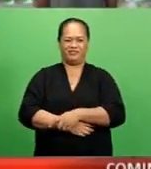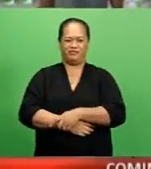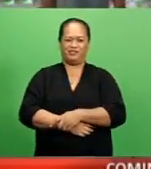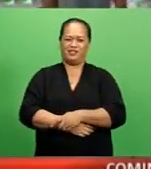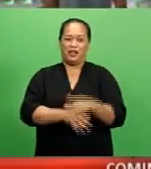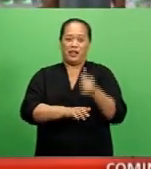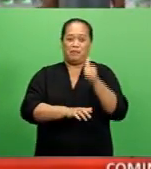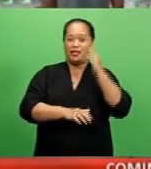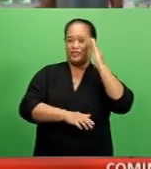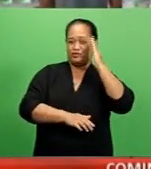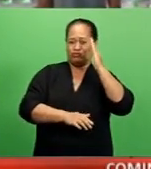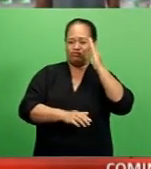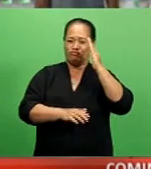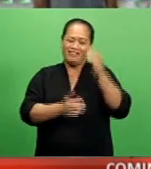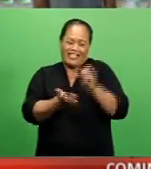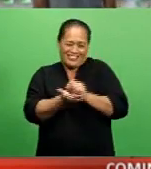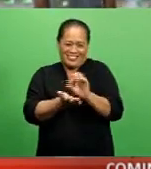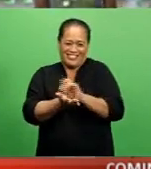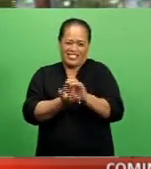back to school sales drop.